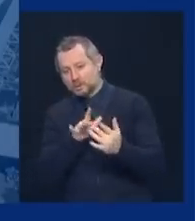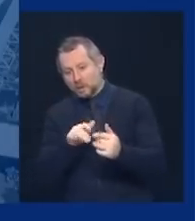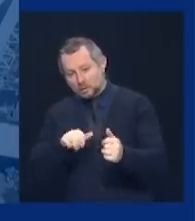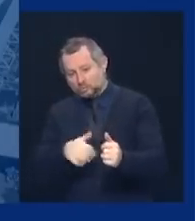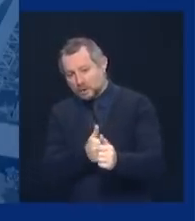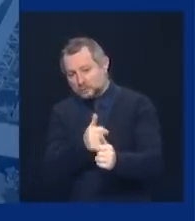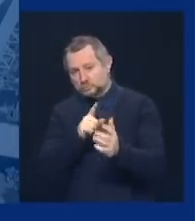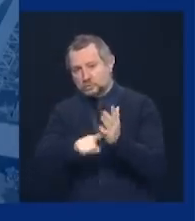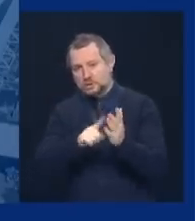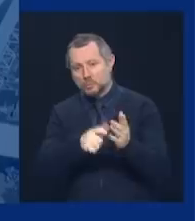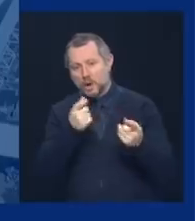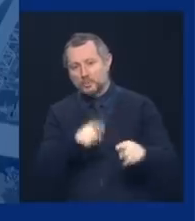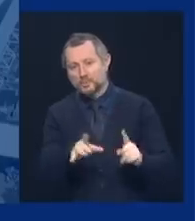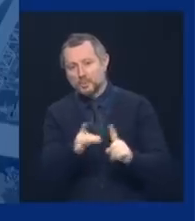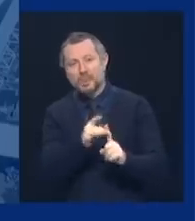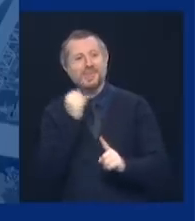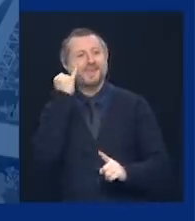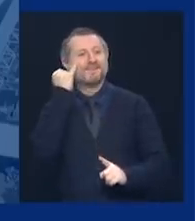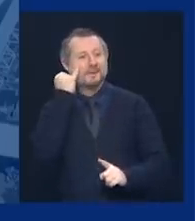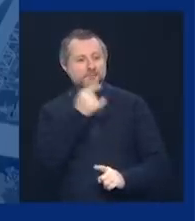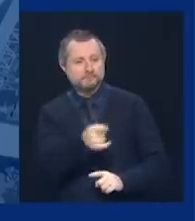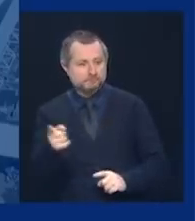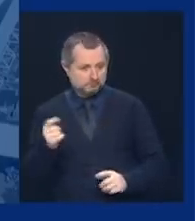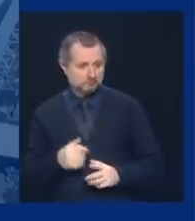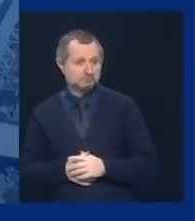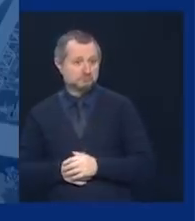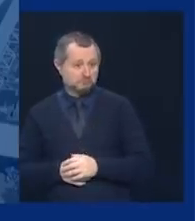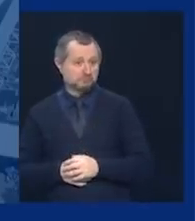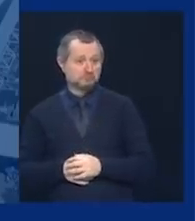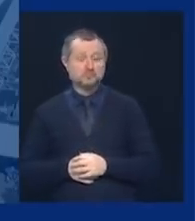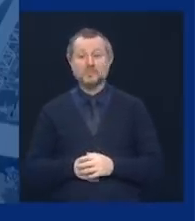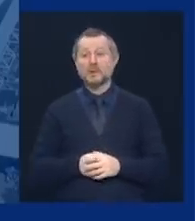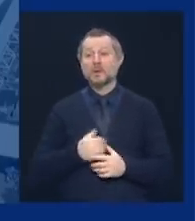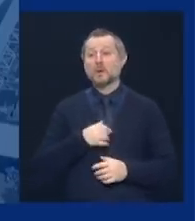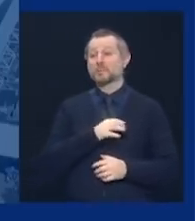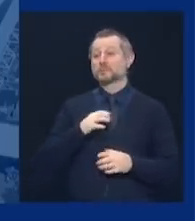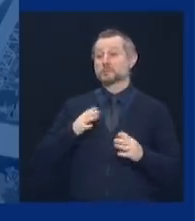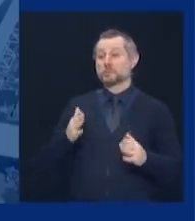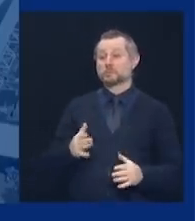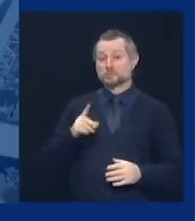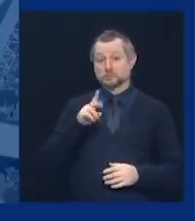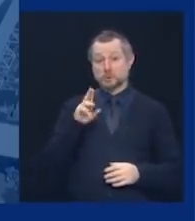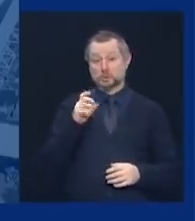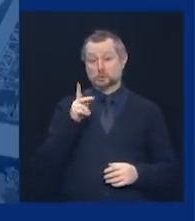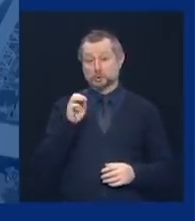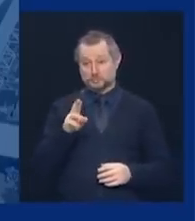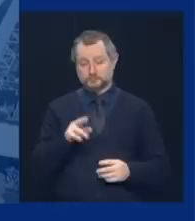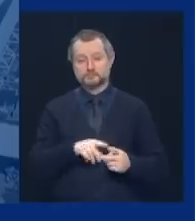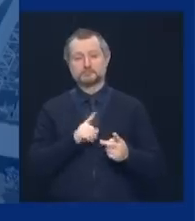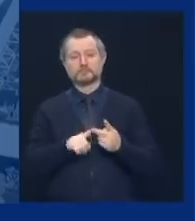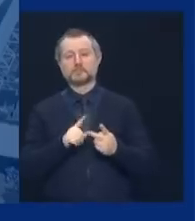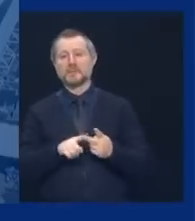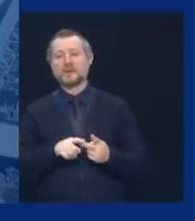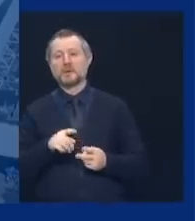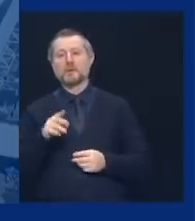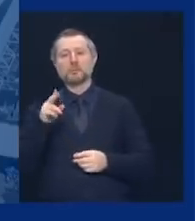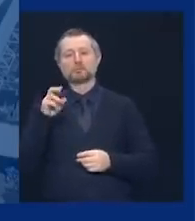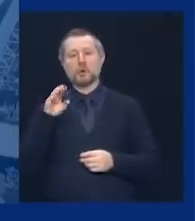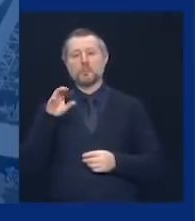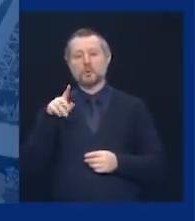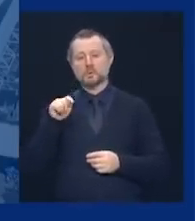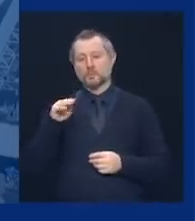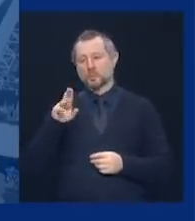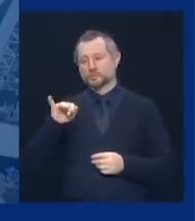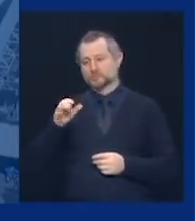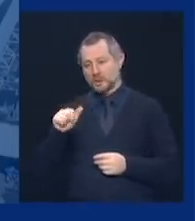effect was. And Commissioner Zucker and Robert Mujica have been working with the Bills on this, and I'm going to